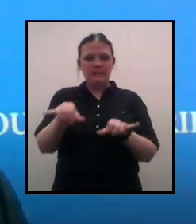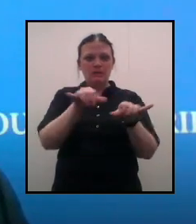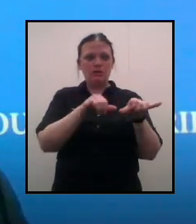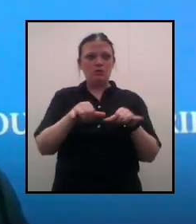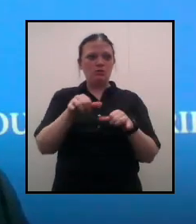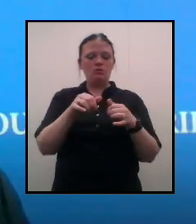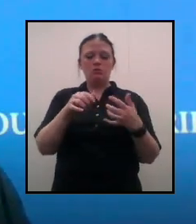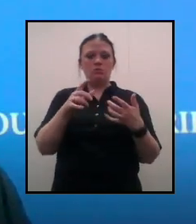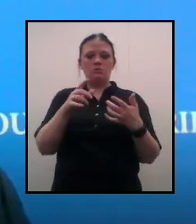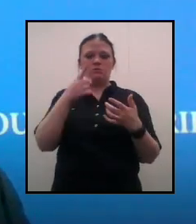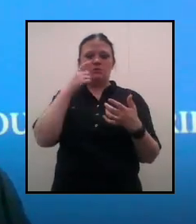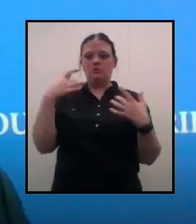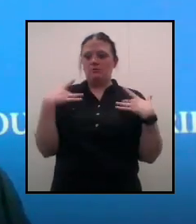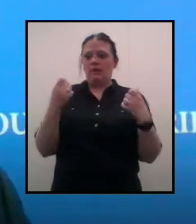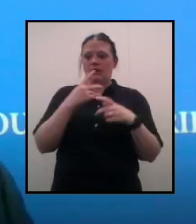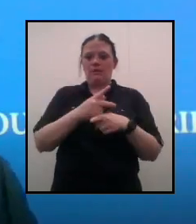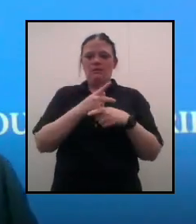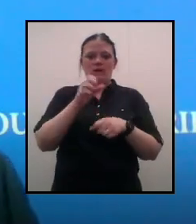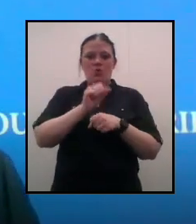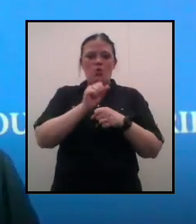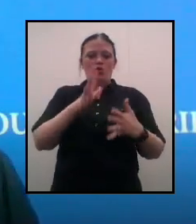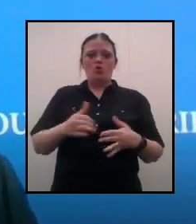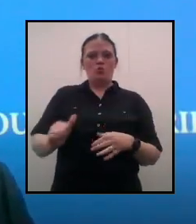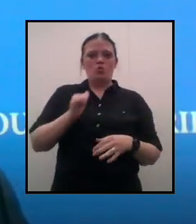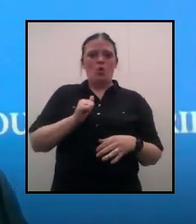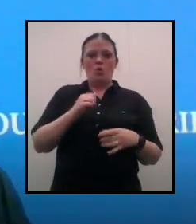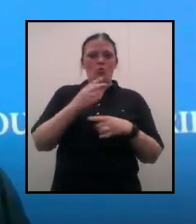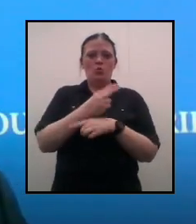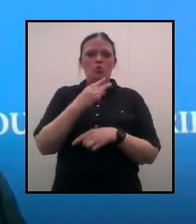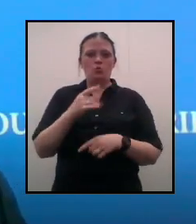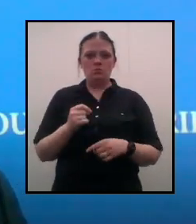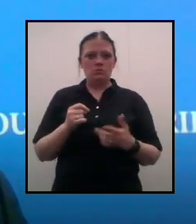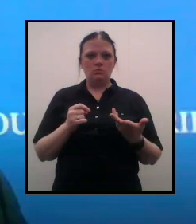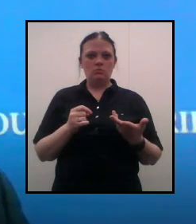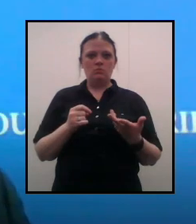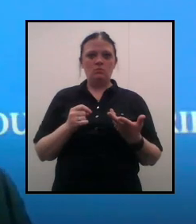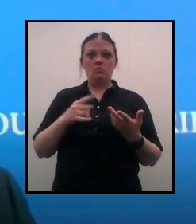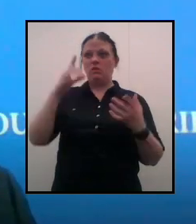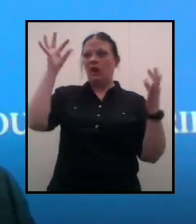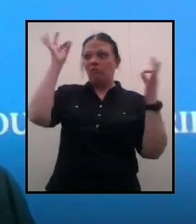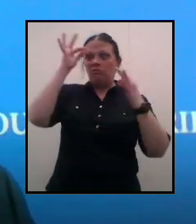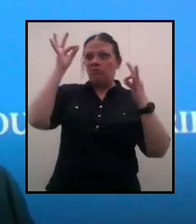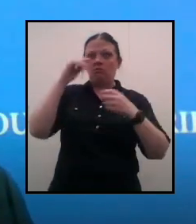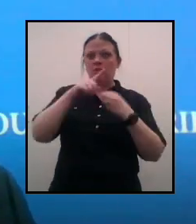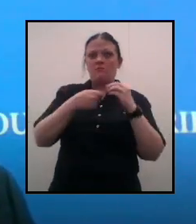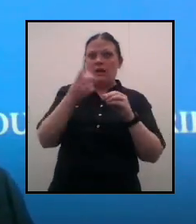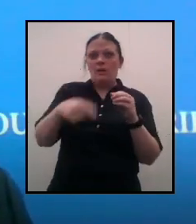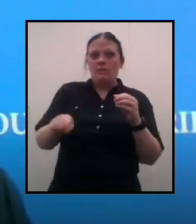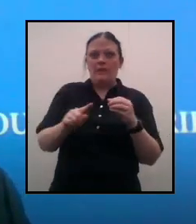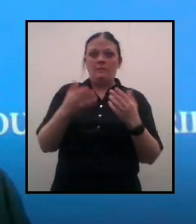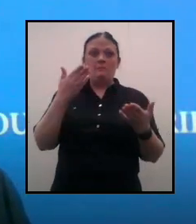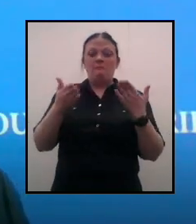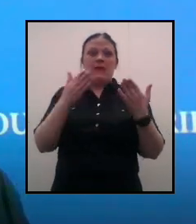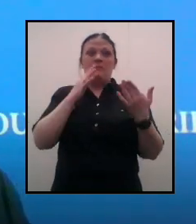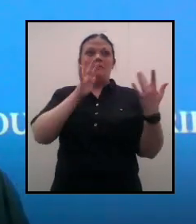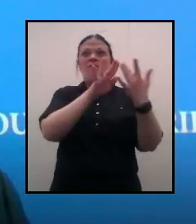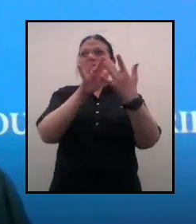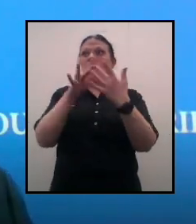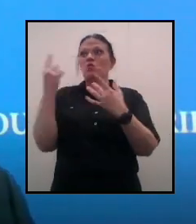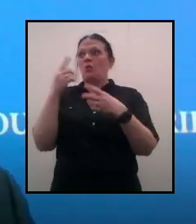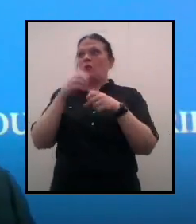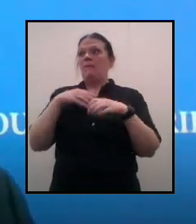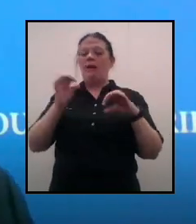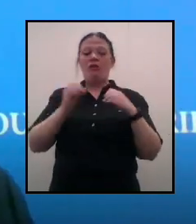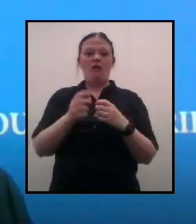healthcare community. Not knowing anything about them, they've not, to my knowledge, I mean, they may have reached out to someone in my office,